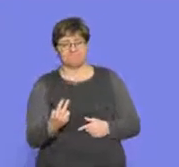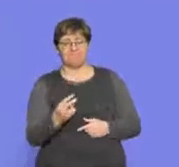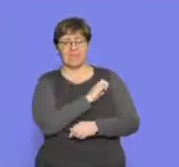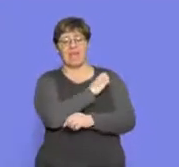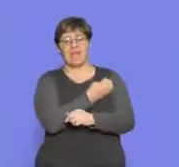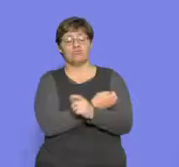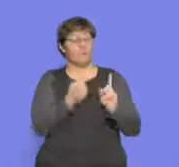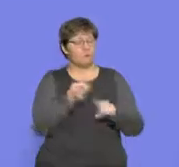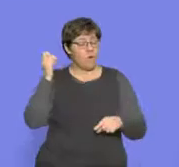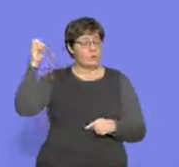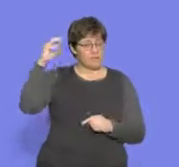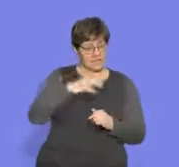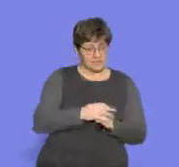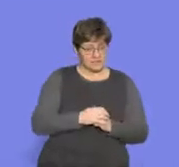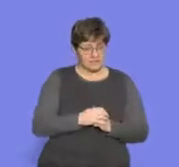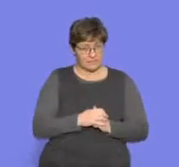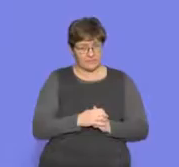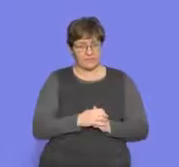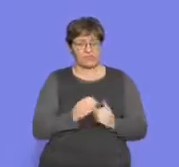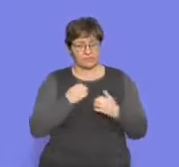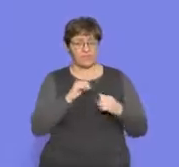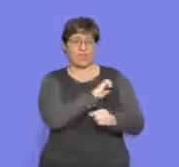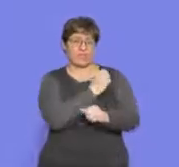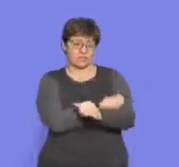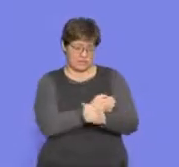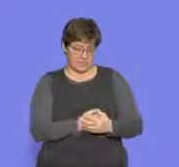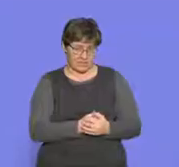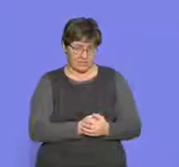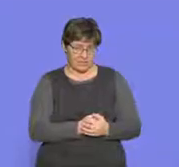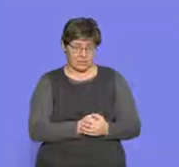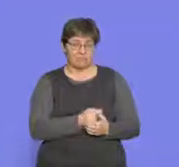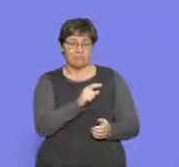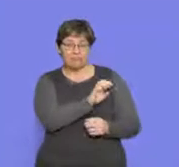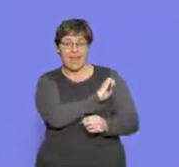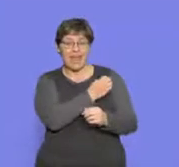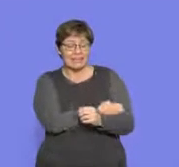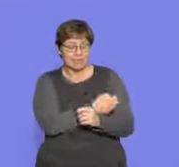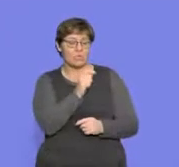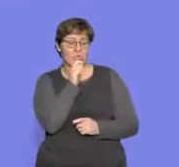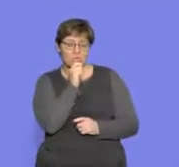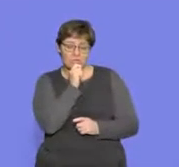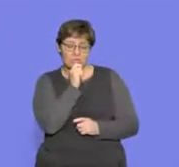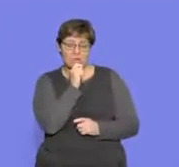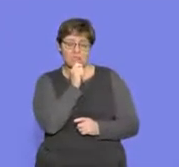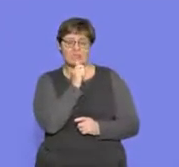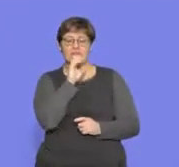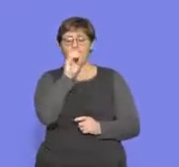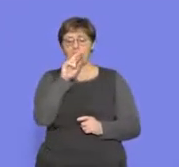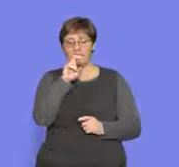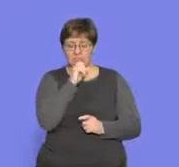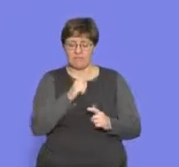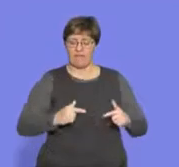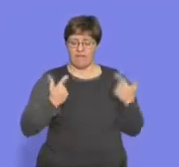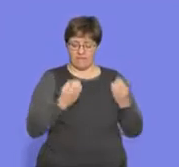of energy from the sun into chemical energy. That chemical energy is often used by organisms